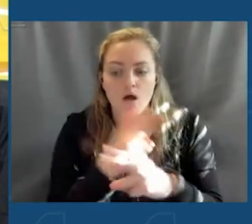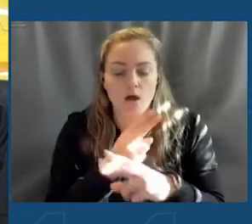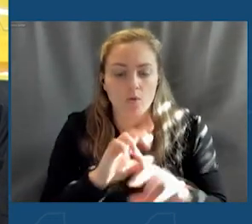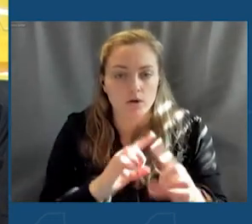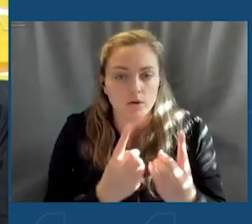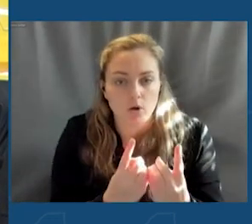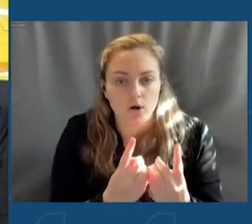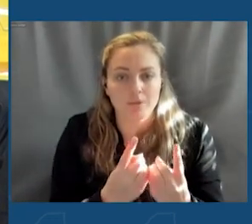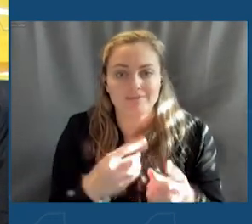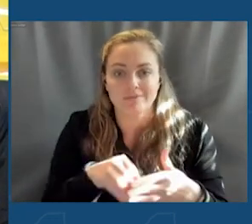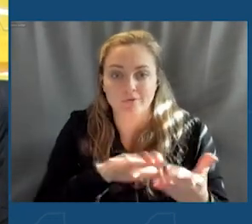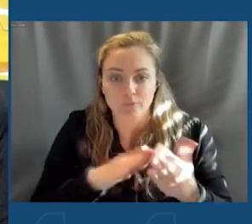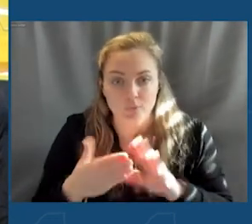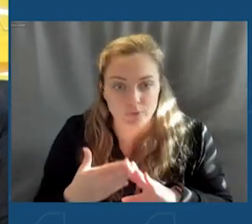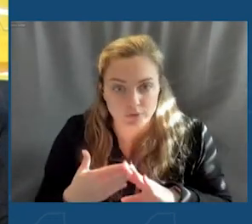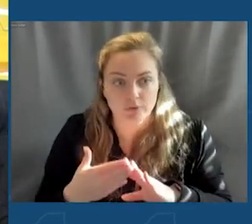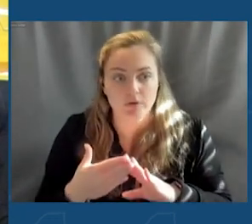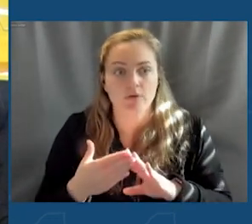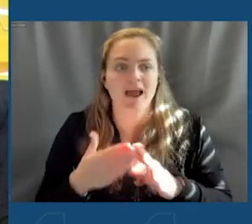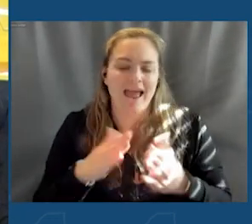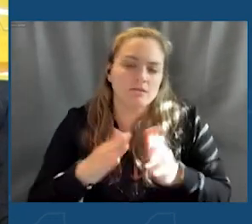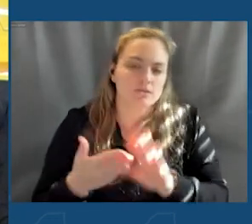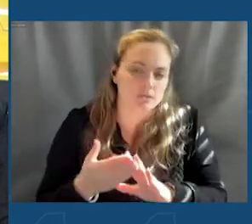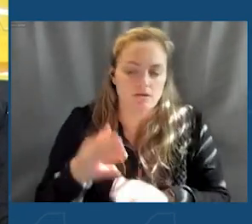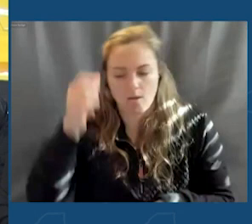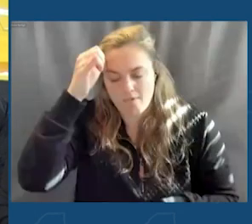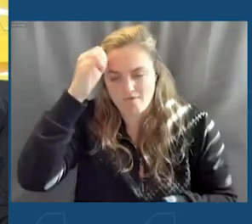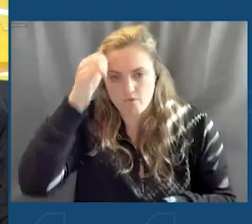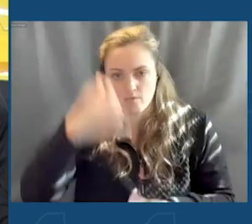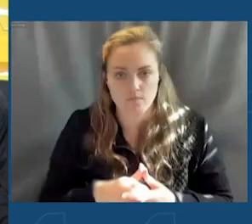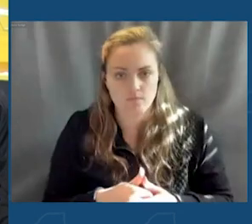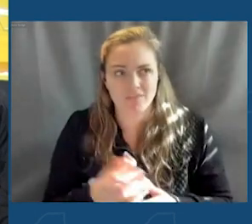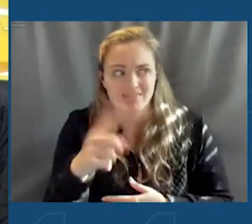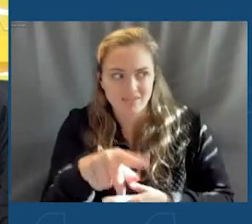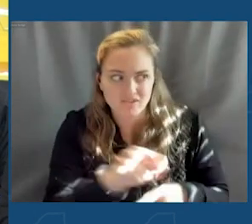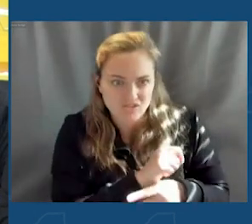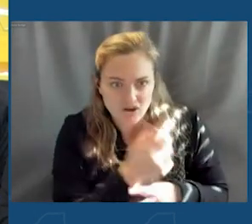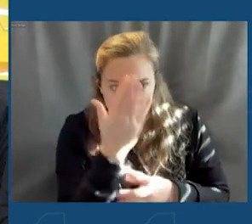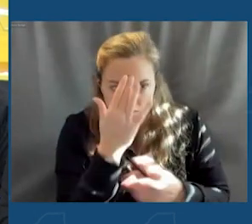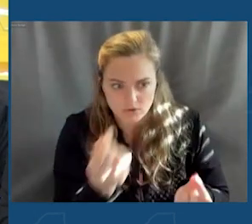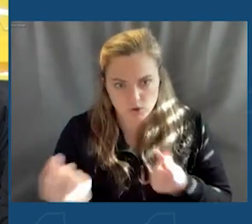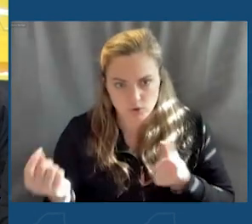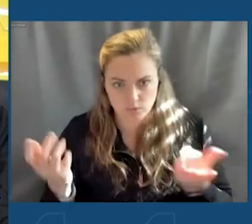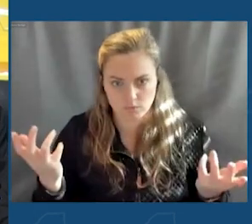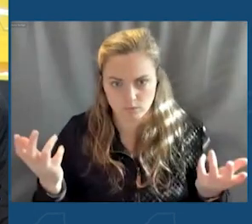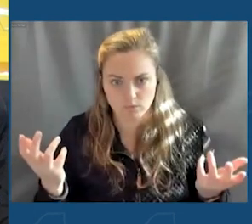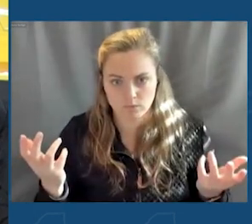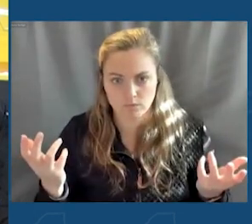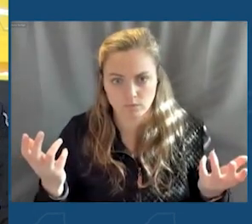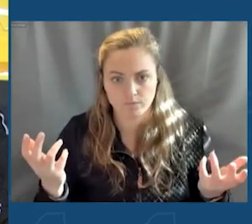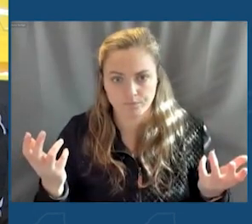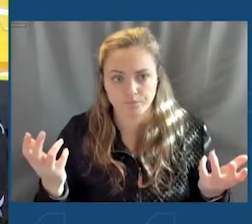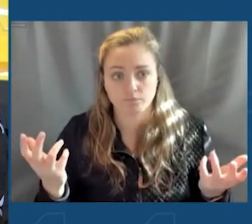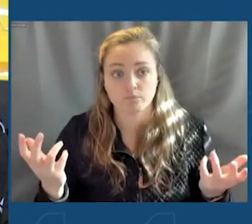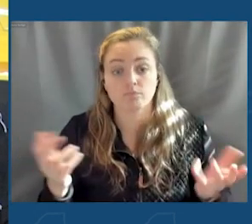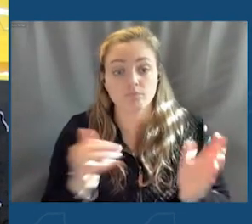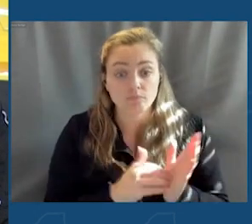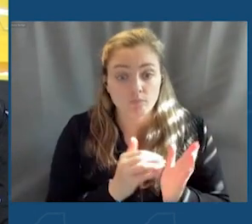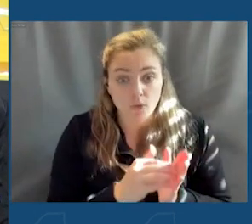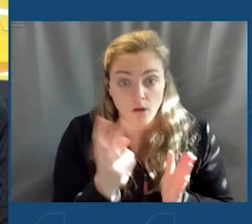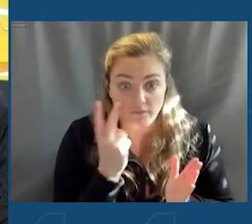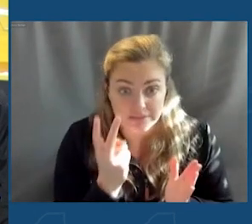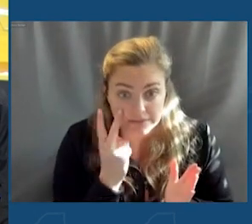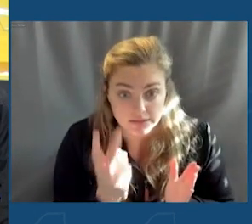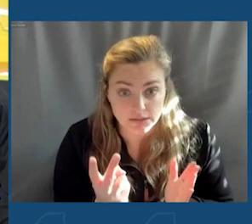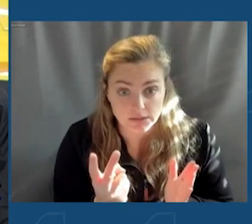our community, and of course in the city of Buffalo. They're trained to handle this. And what we often see is people go out